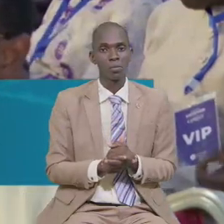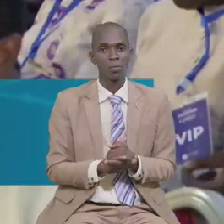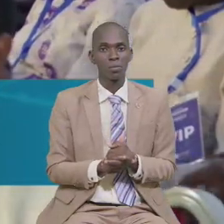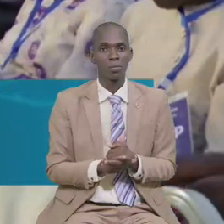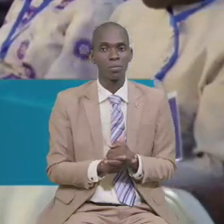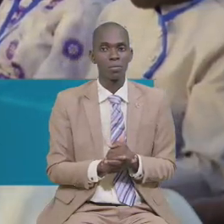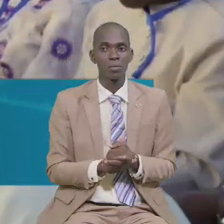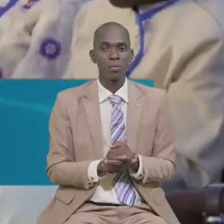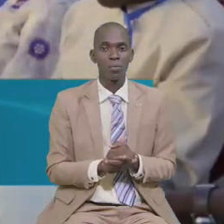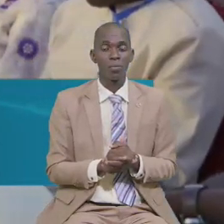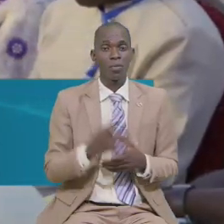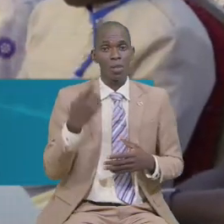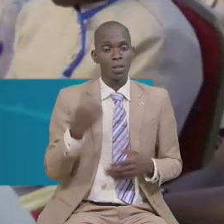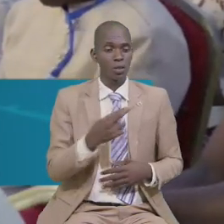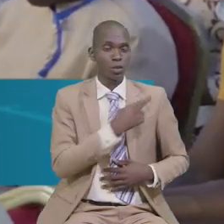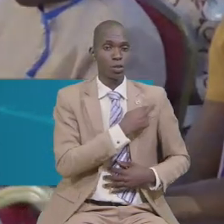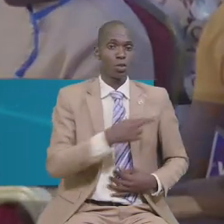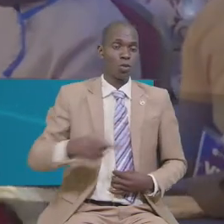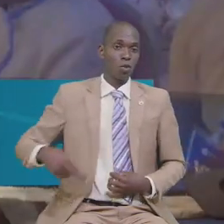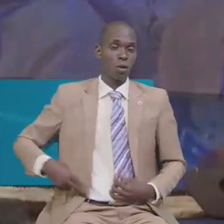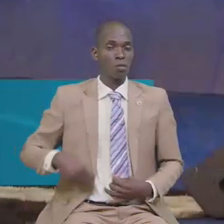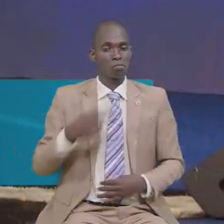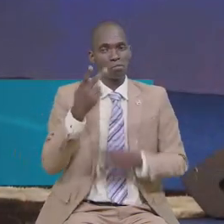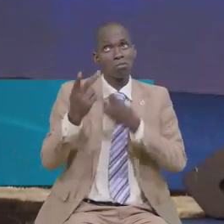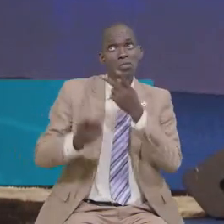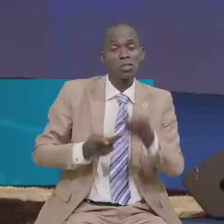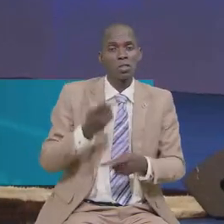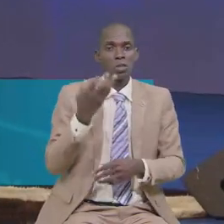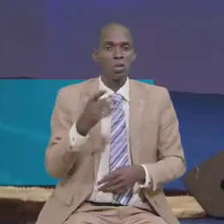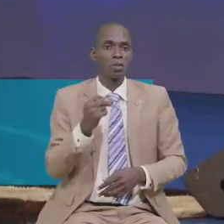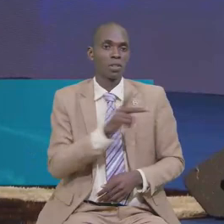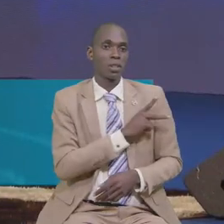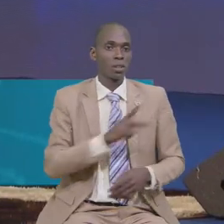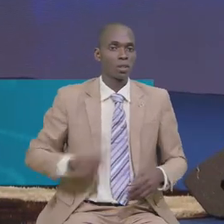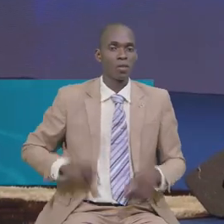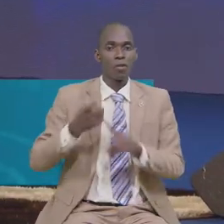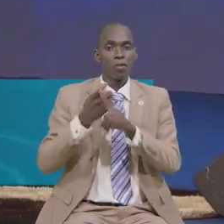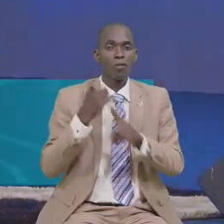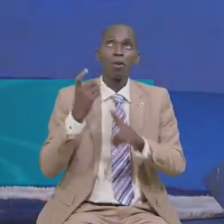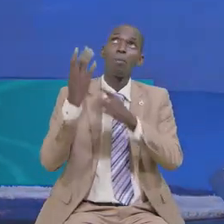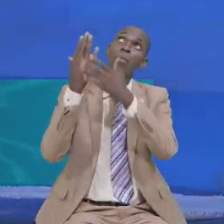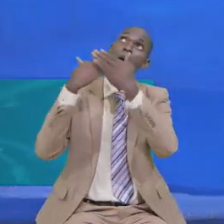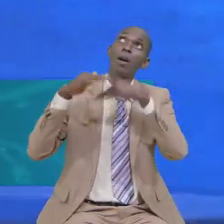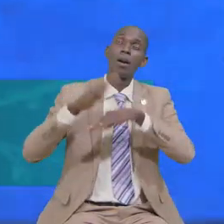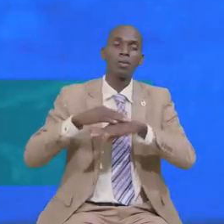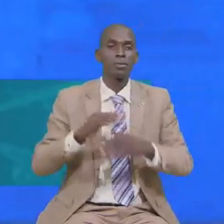The royal visitation of the King from heaven.